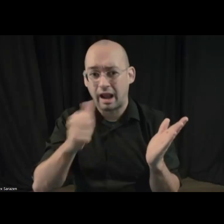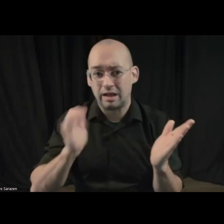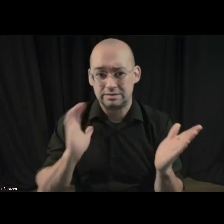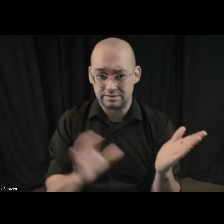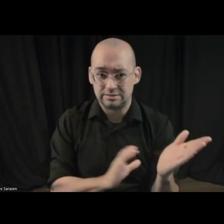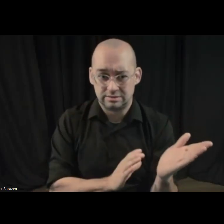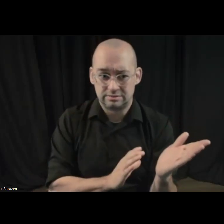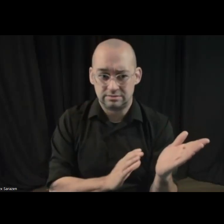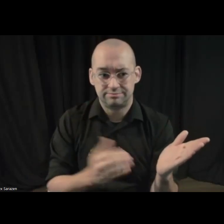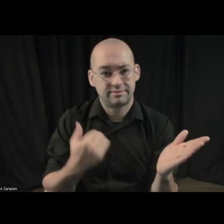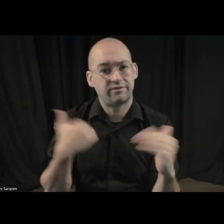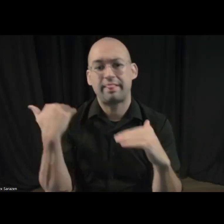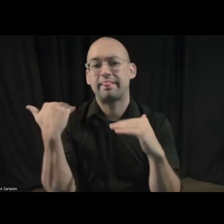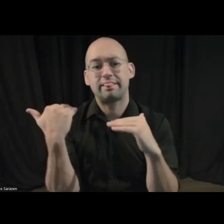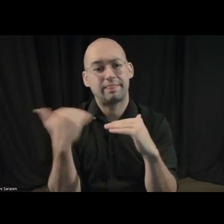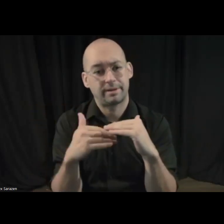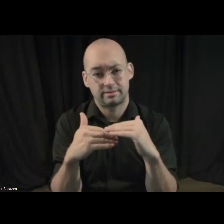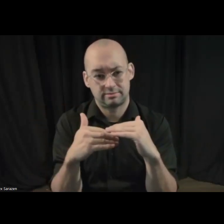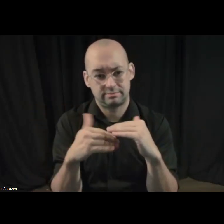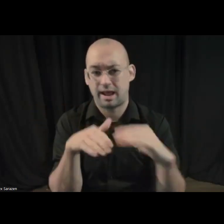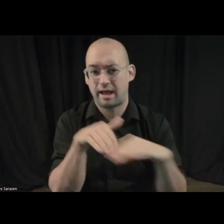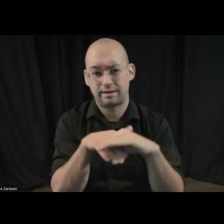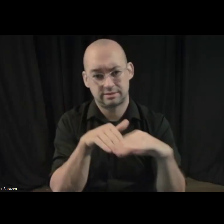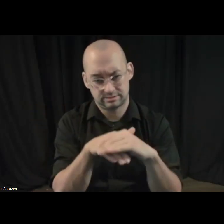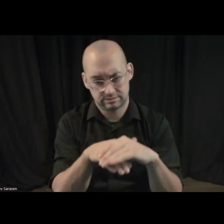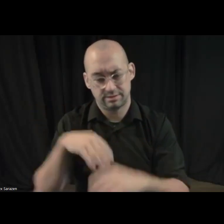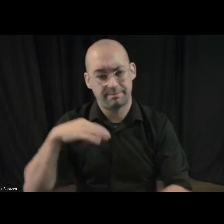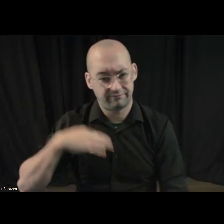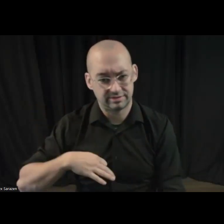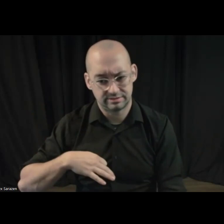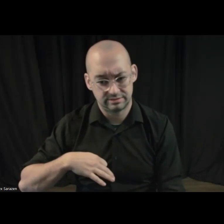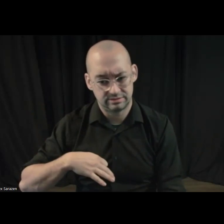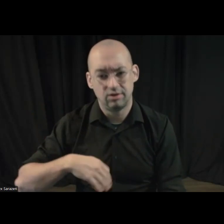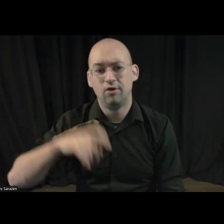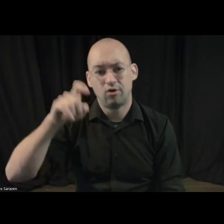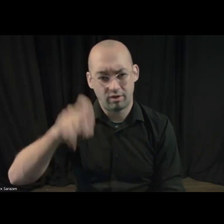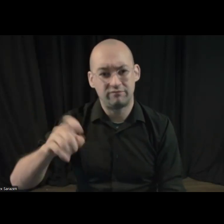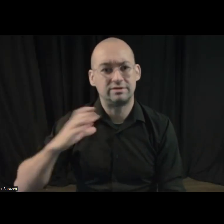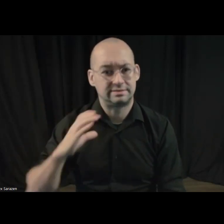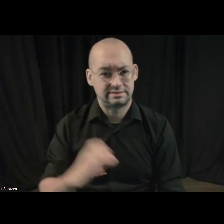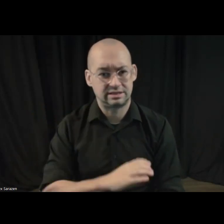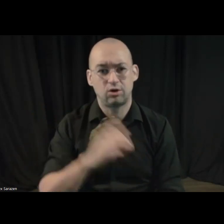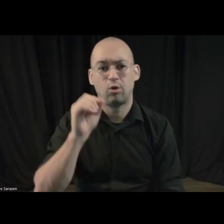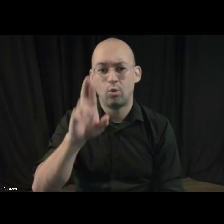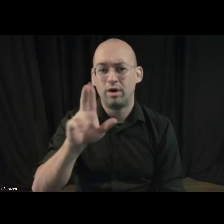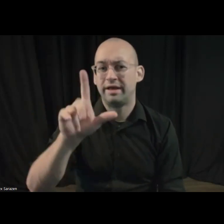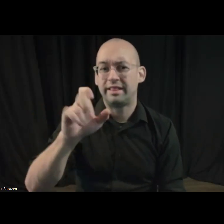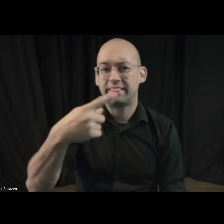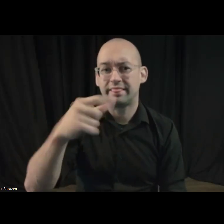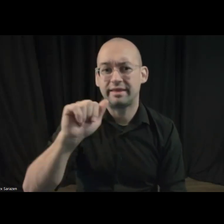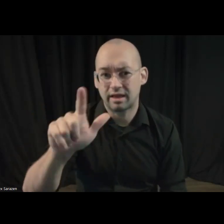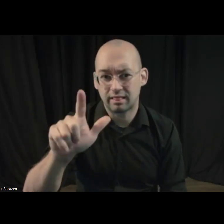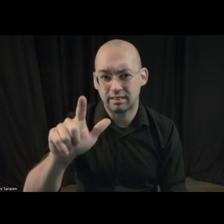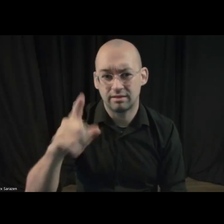non-citizens have very limited access to benefits. You either have to be a citizen or a legal permanent resident, i.e. have your